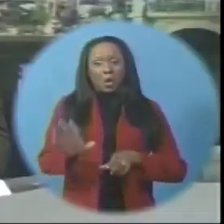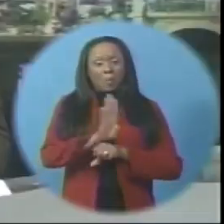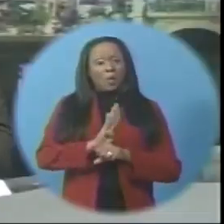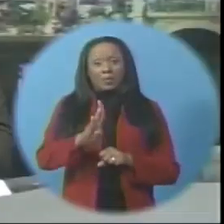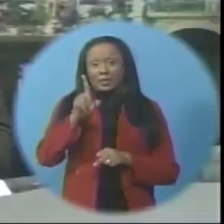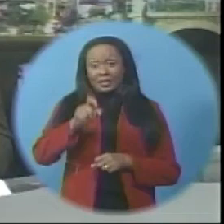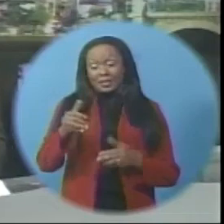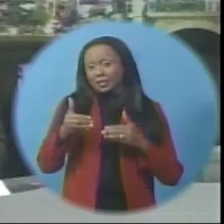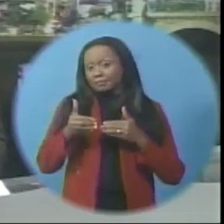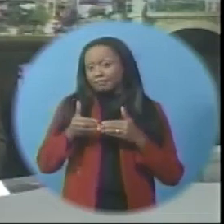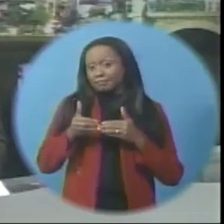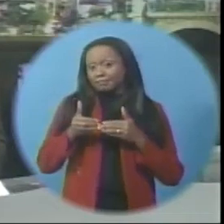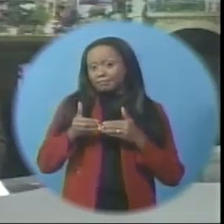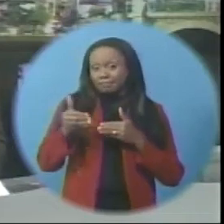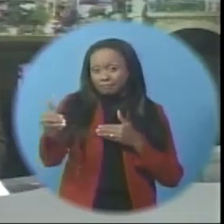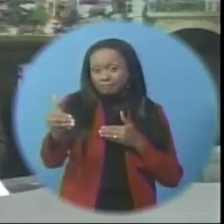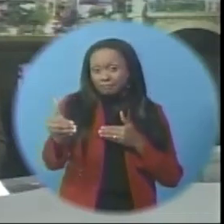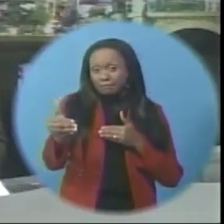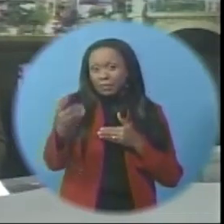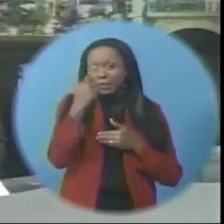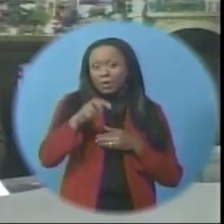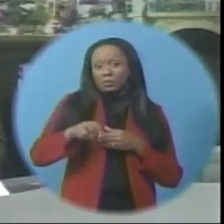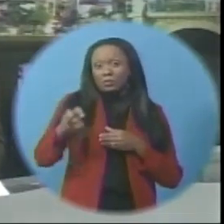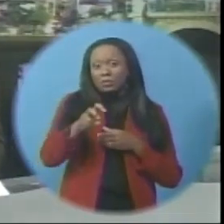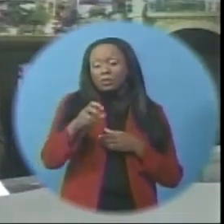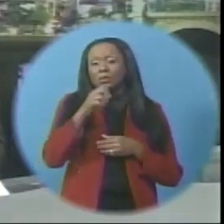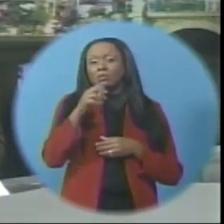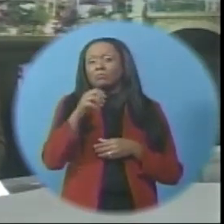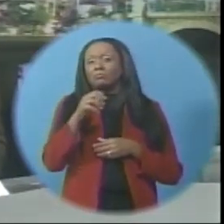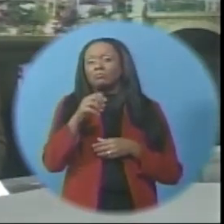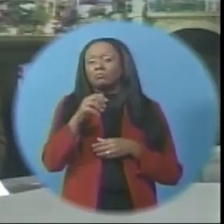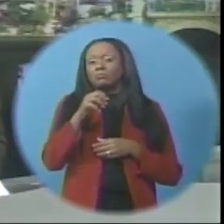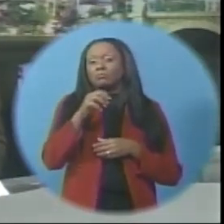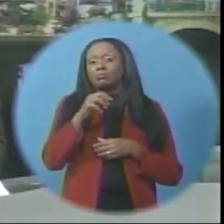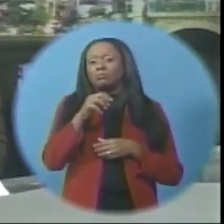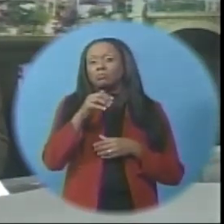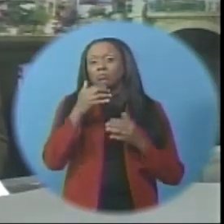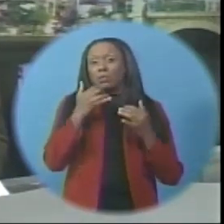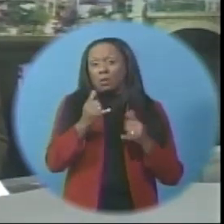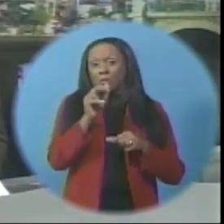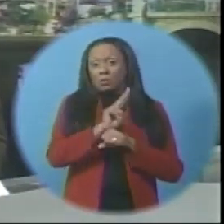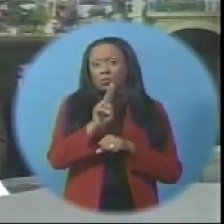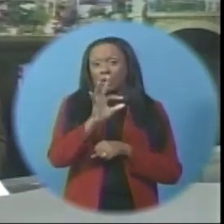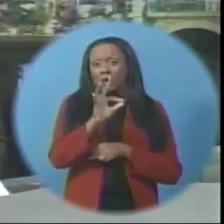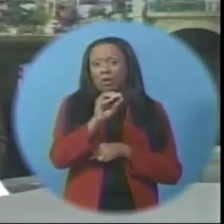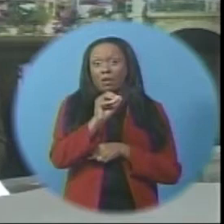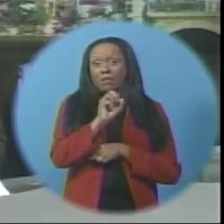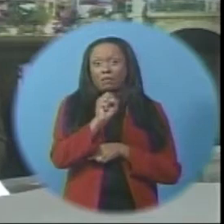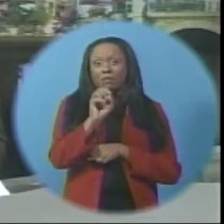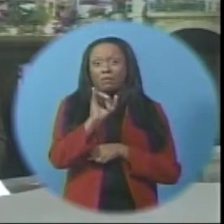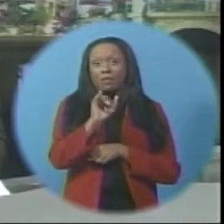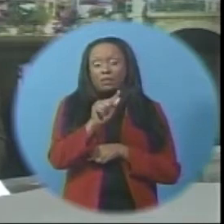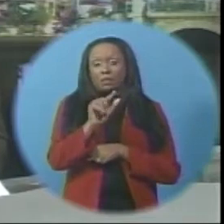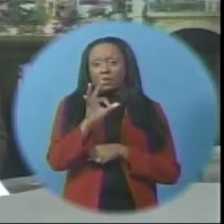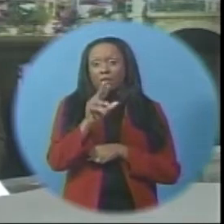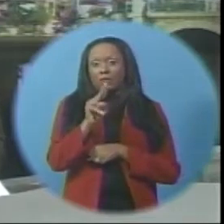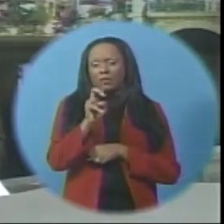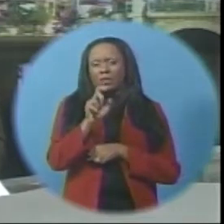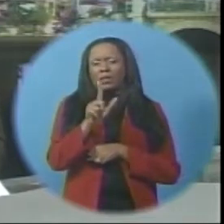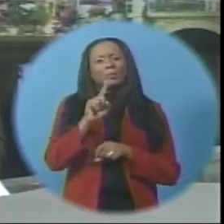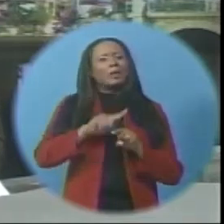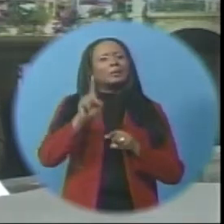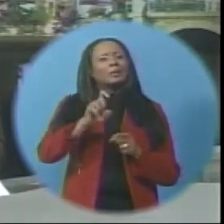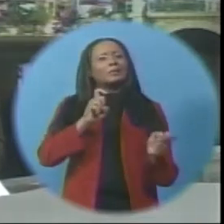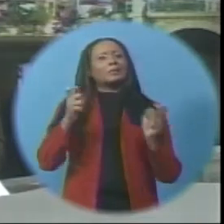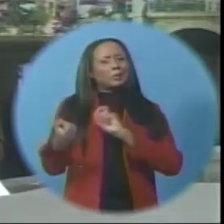It's time Barbados moves the transportation industry from the use of fossil fuel to renewable energy. This view from Minister